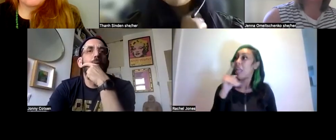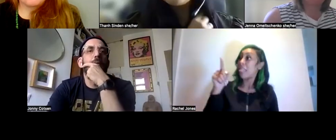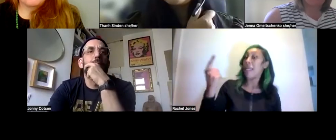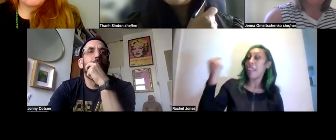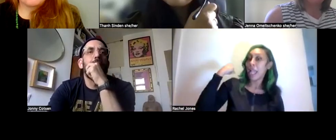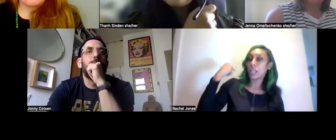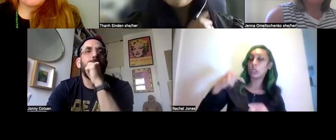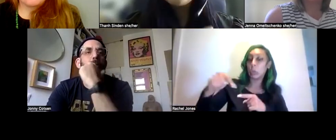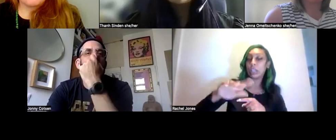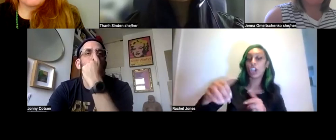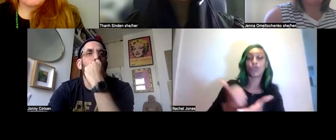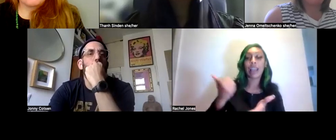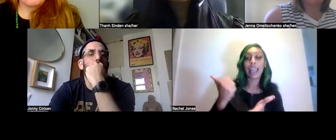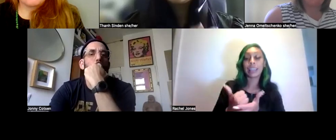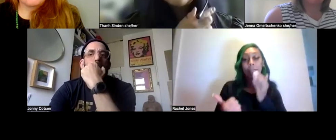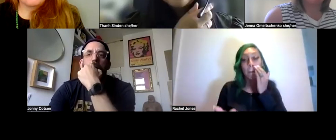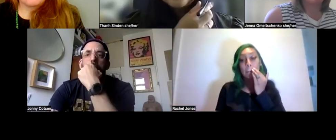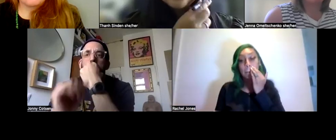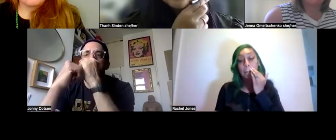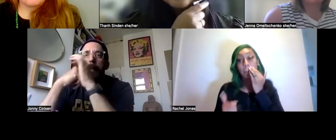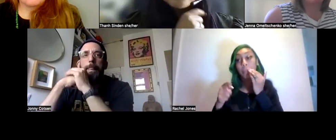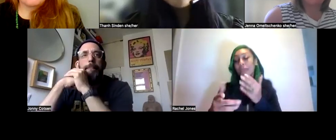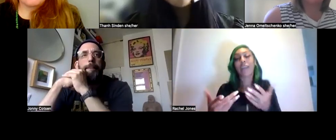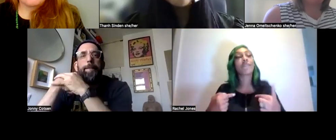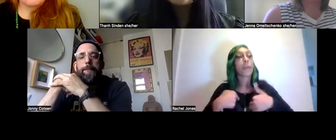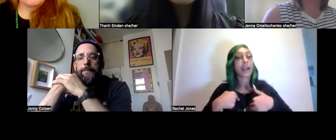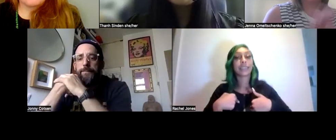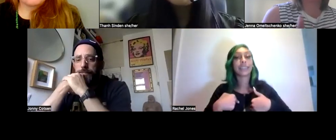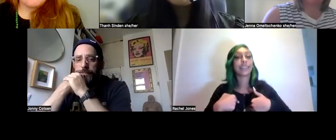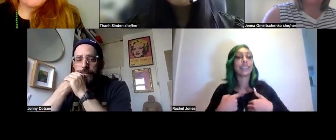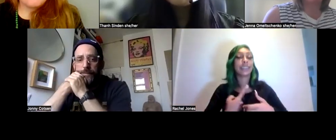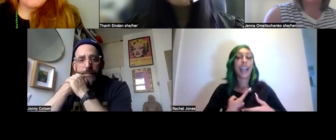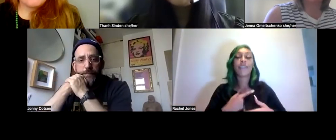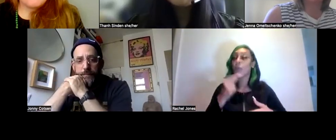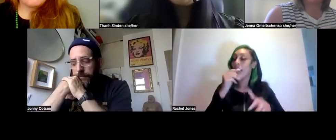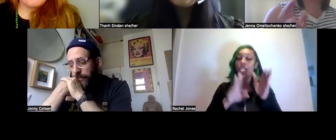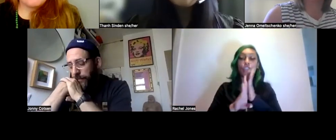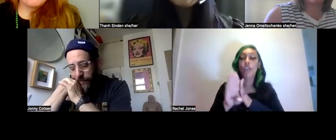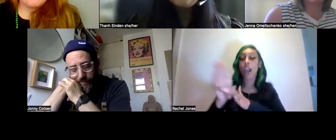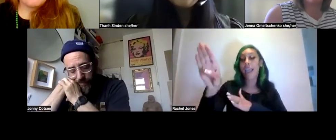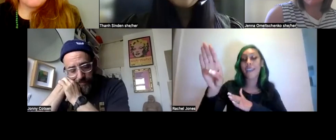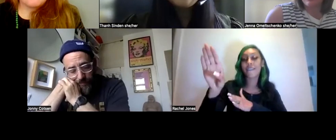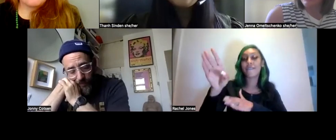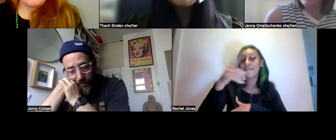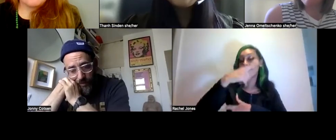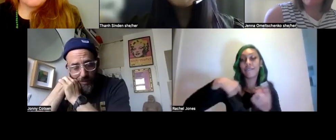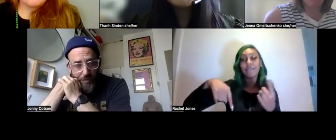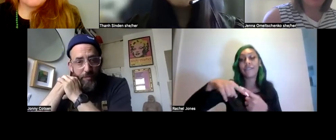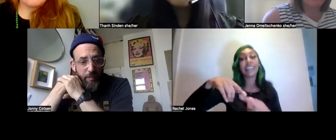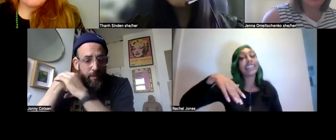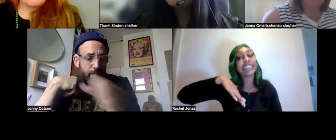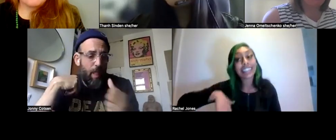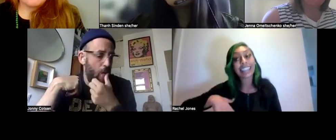that wasn't great. That for me is a space where everybody can thrive, because it's so needed. And I guess from a